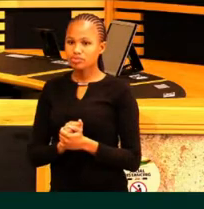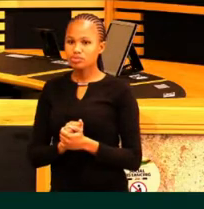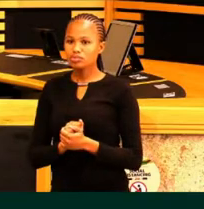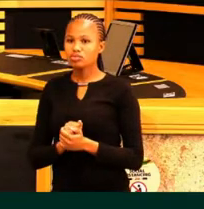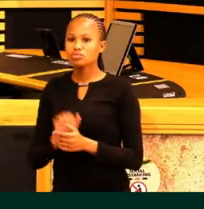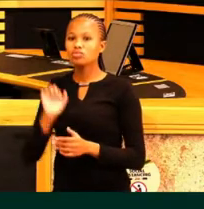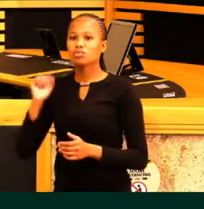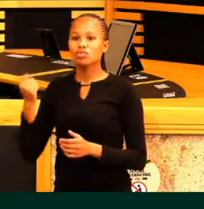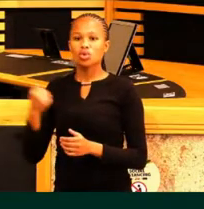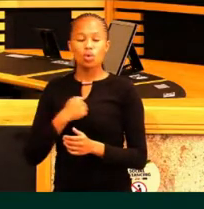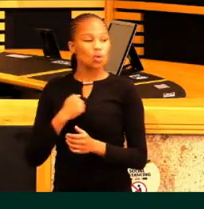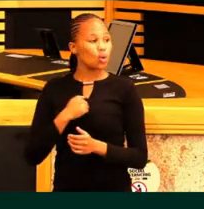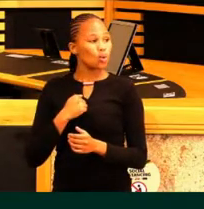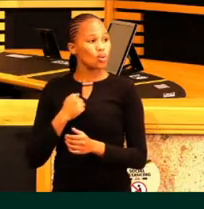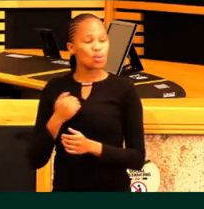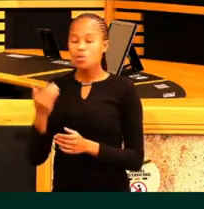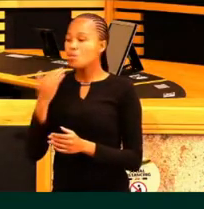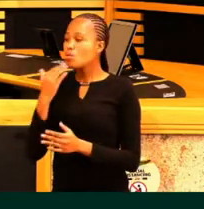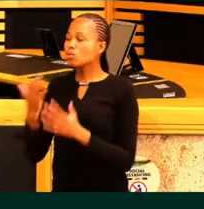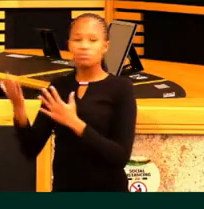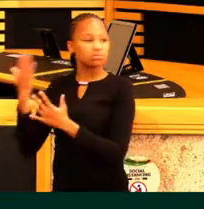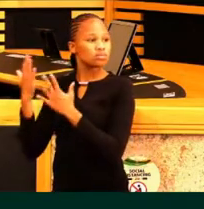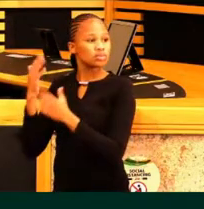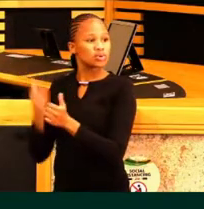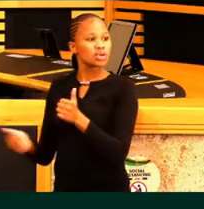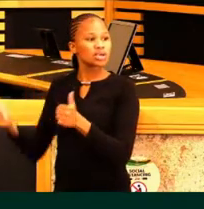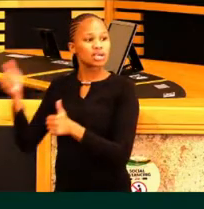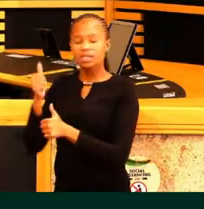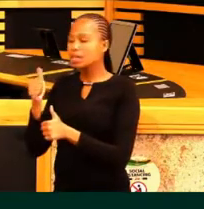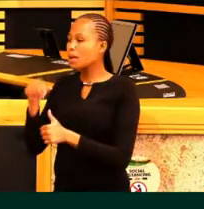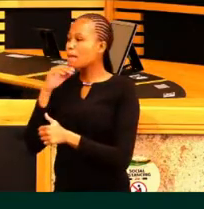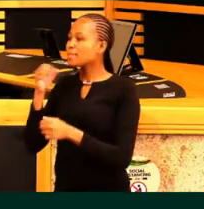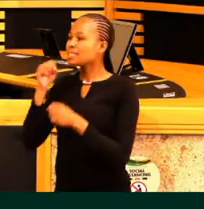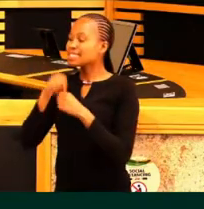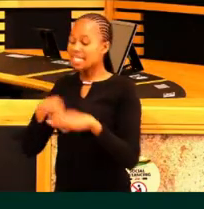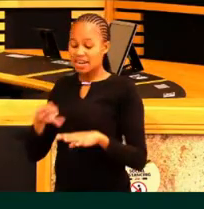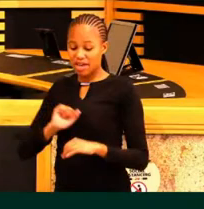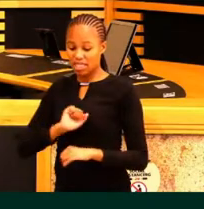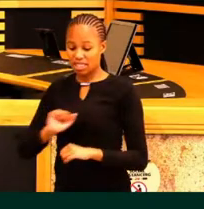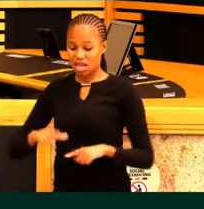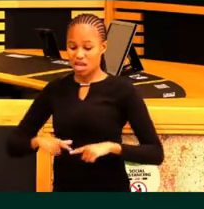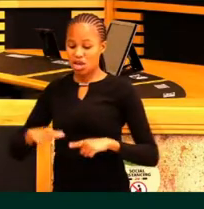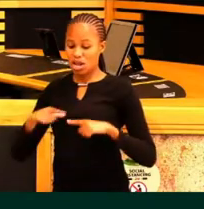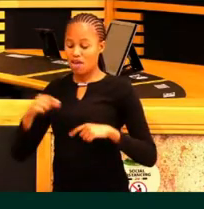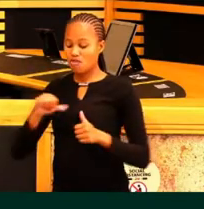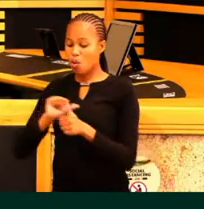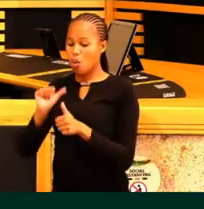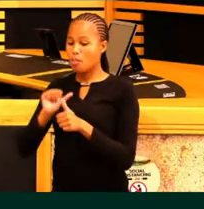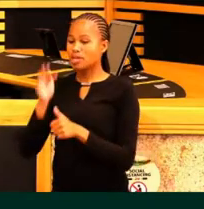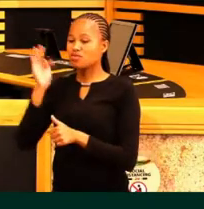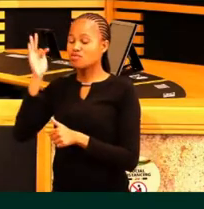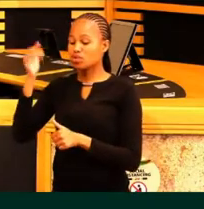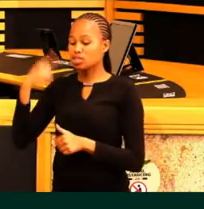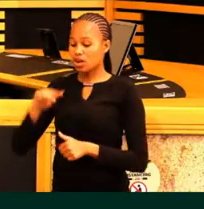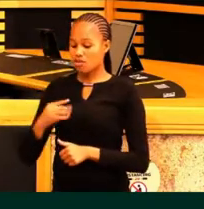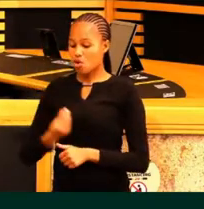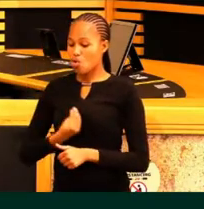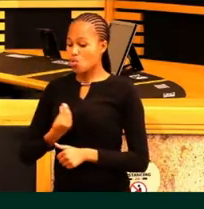who Affiliated in the great Affliction and sacrifice for their lives for better future foreign